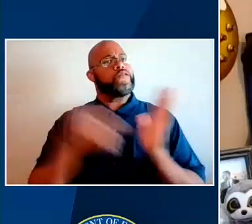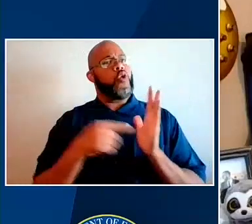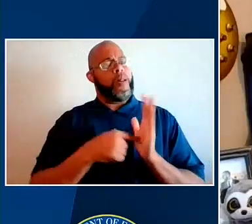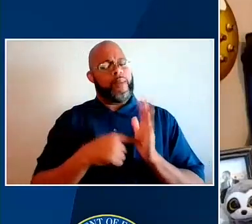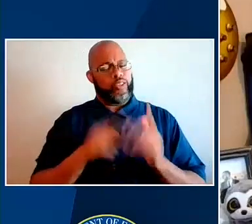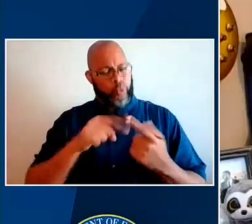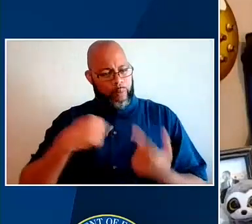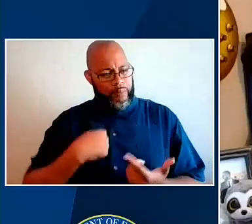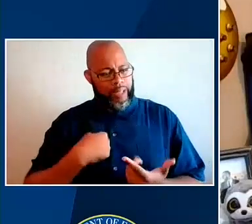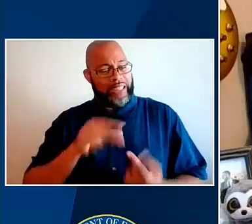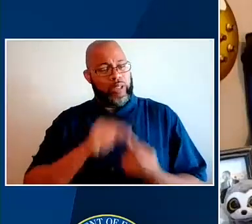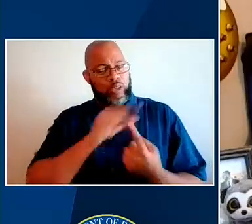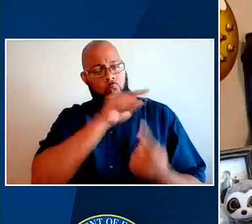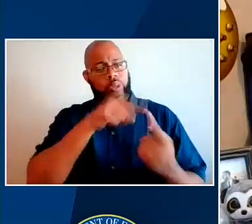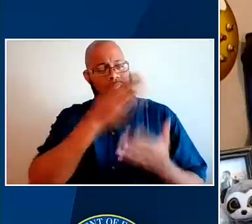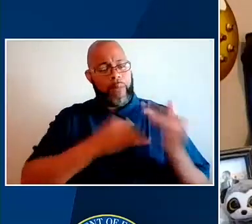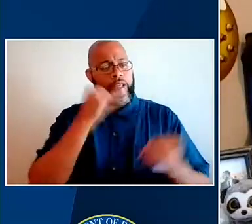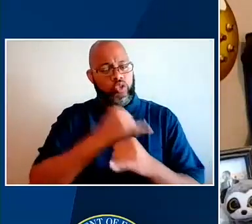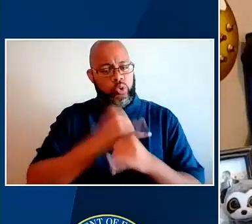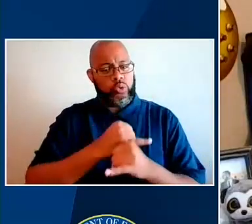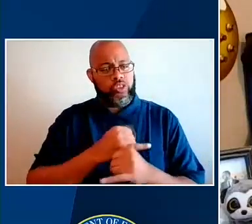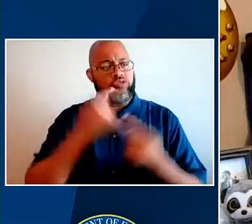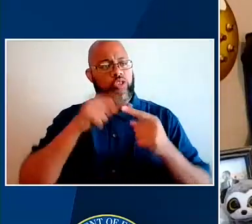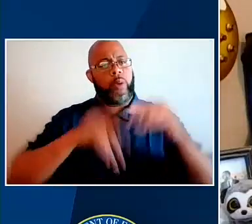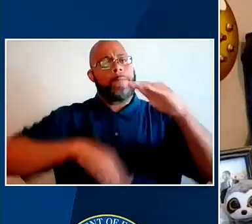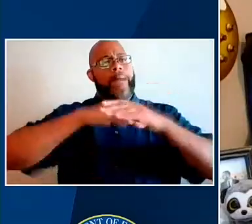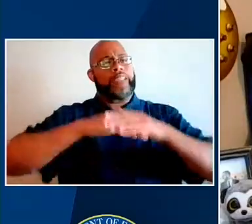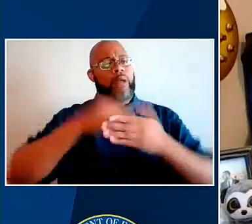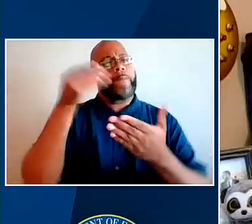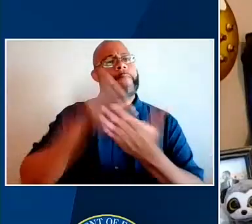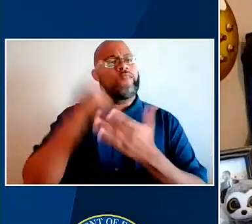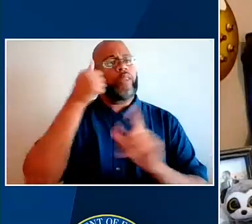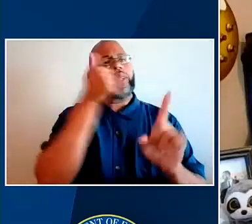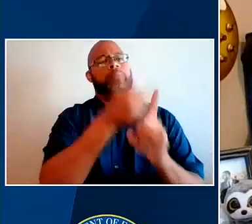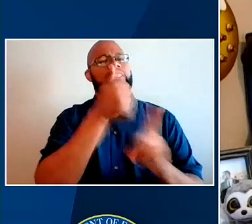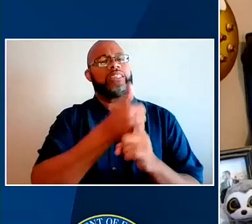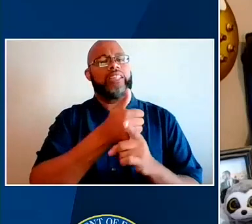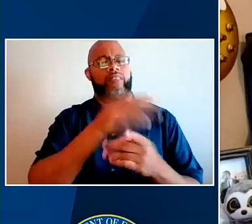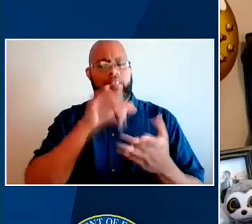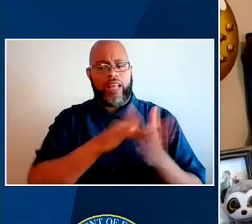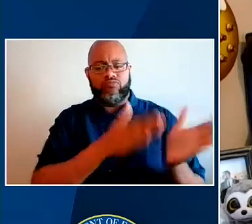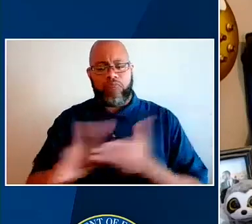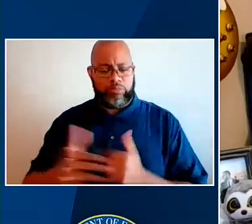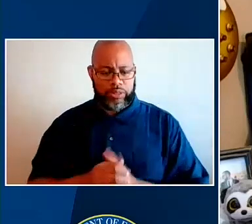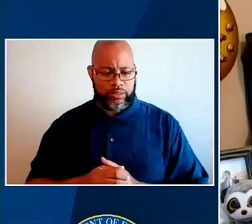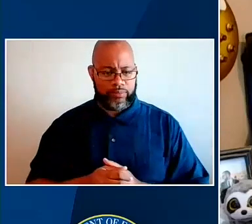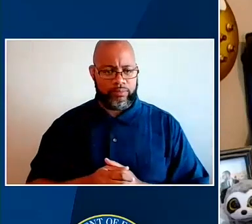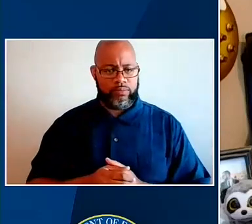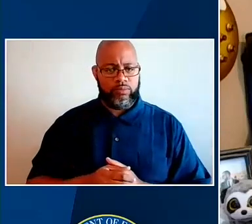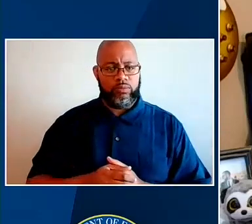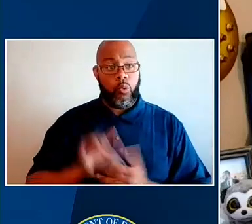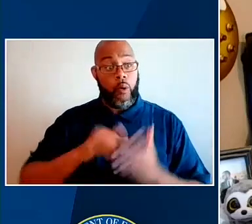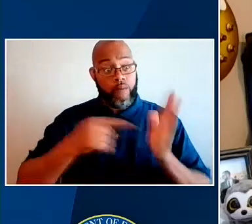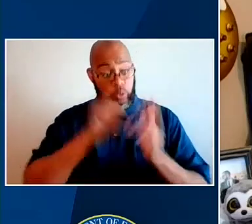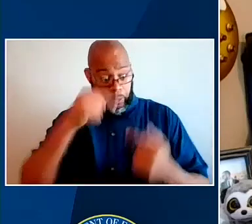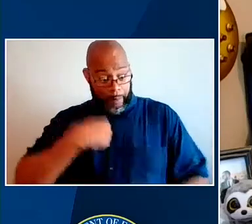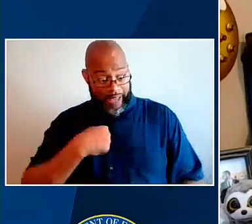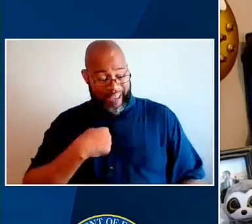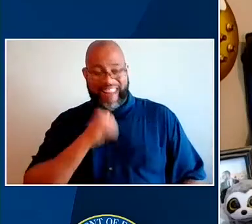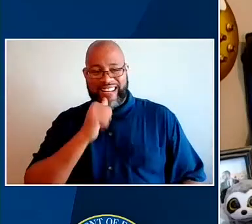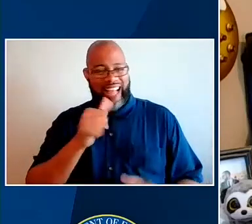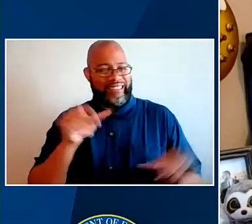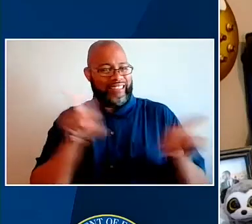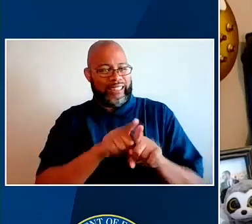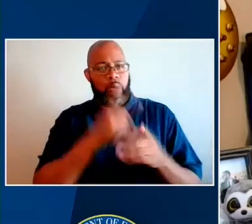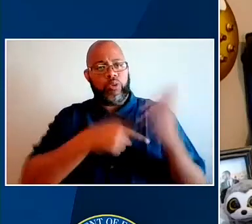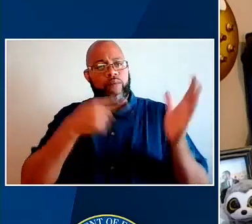me, especially when some institutions seek to maximize revenue for themselves in these arrangements. What is affordable to me is not the same as